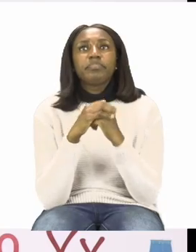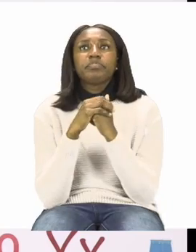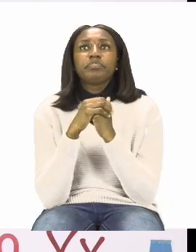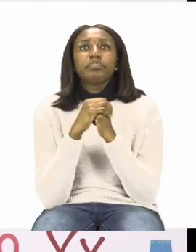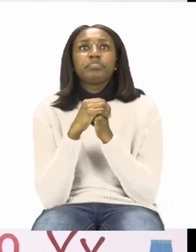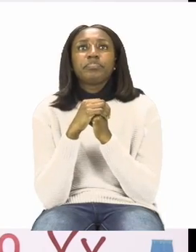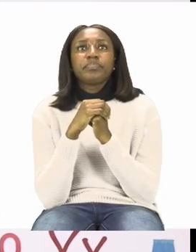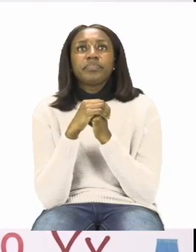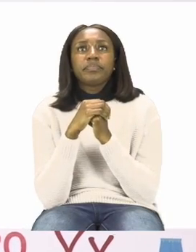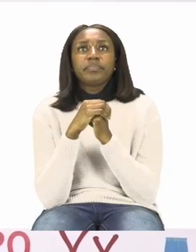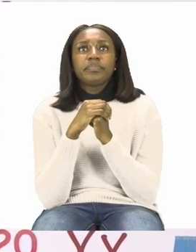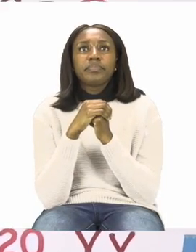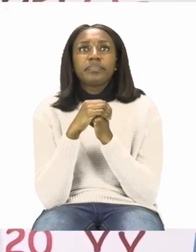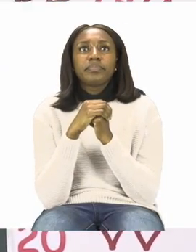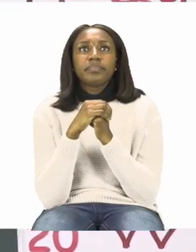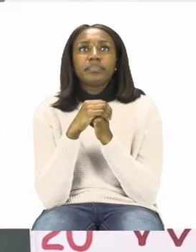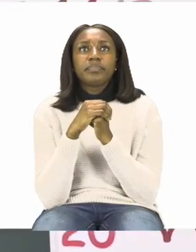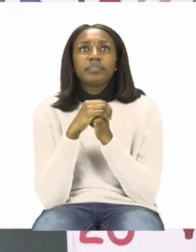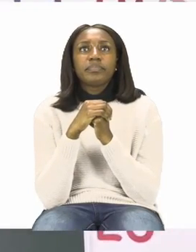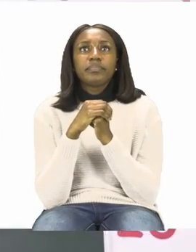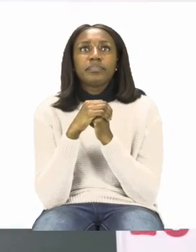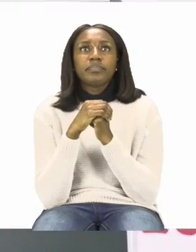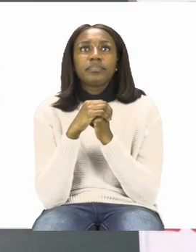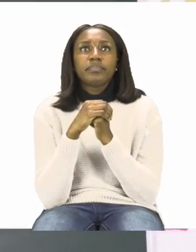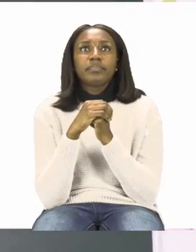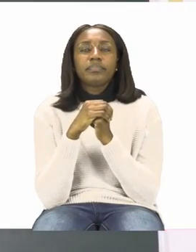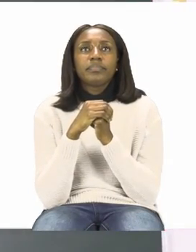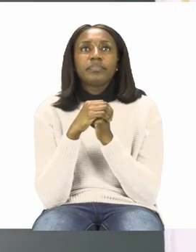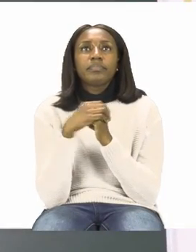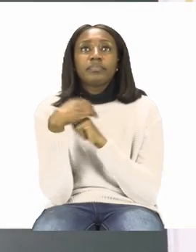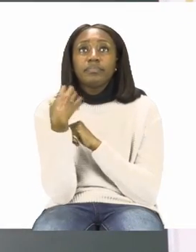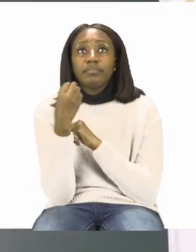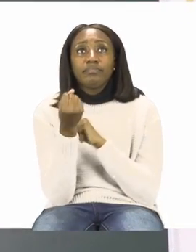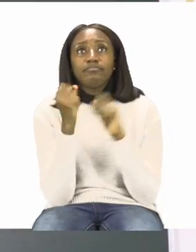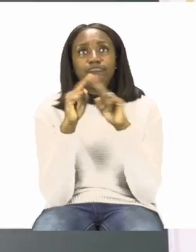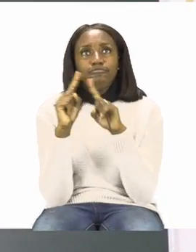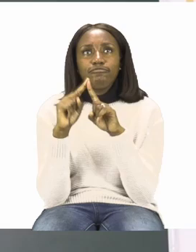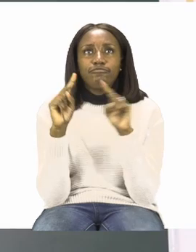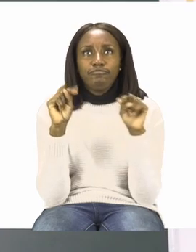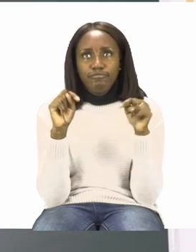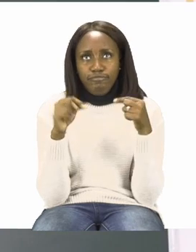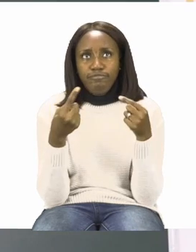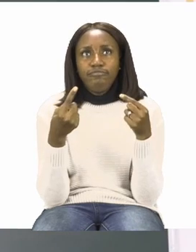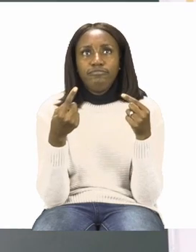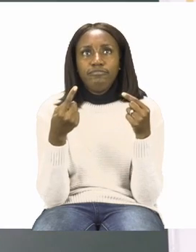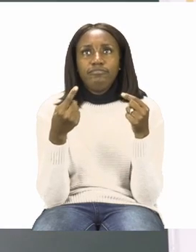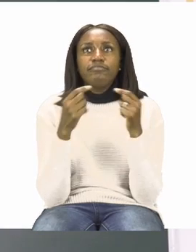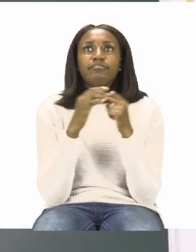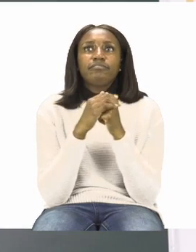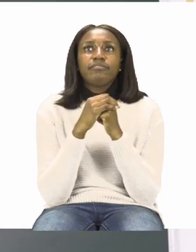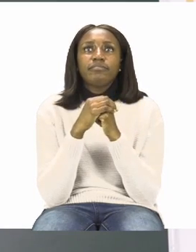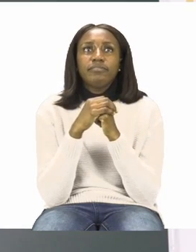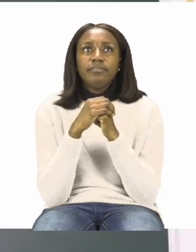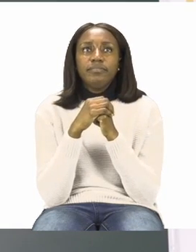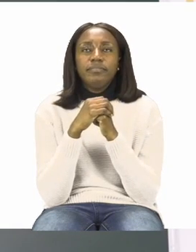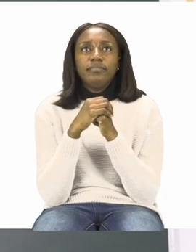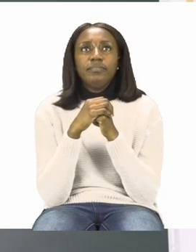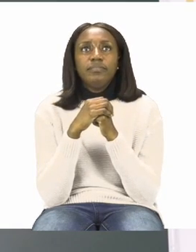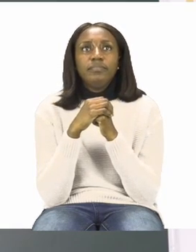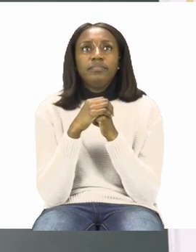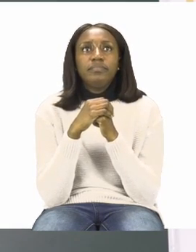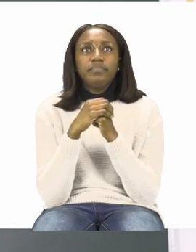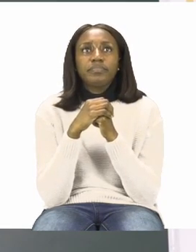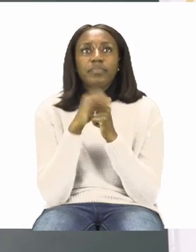board. So on the board, you see I have put up a few pictures. Now we need